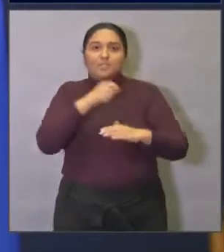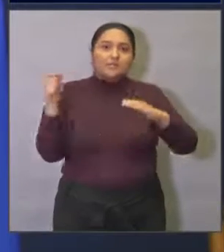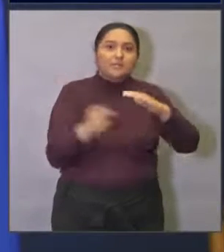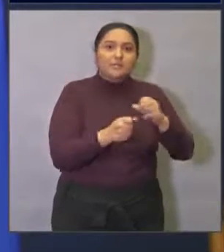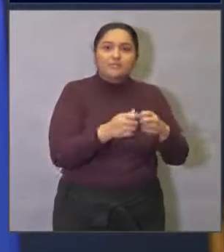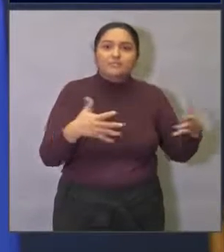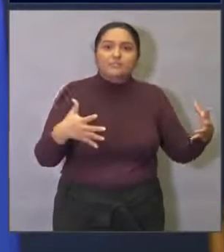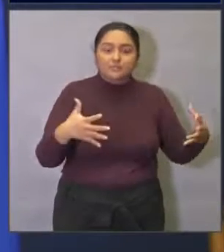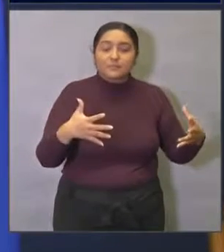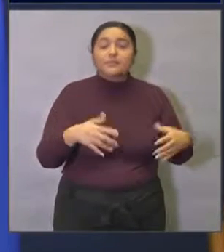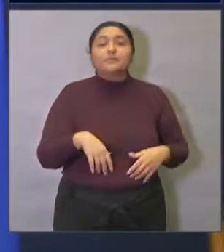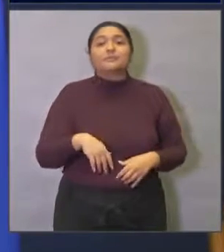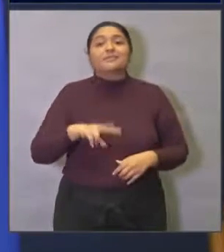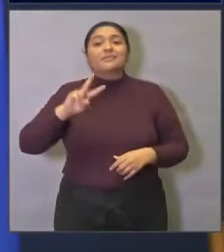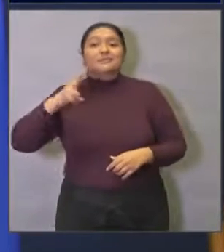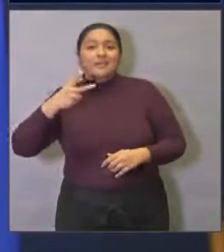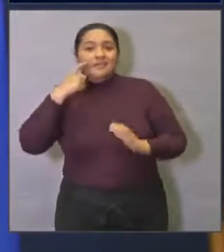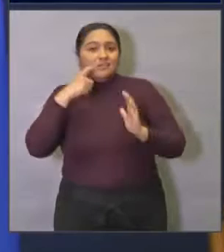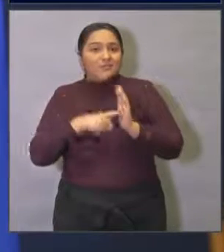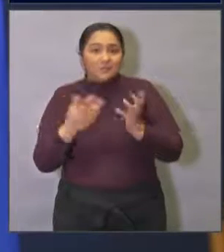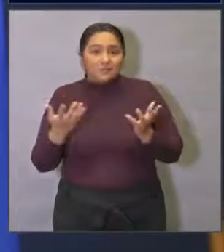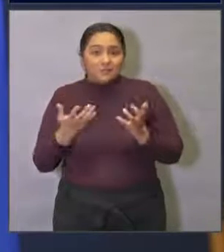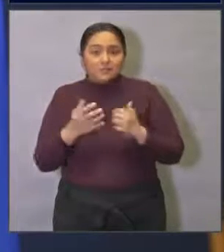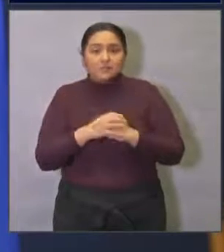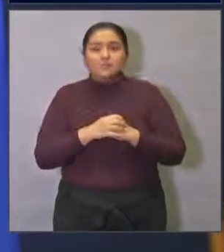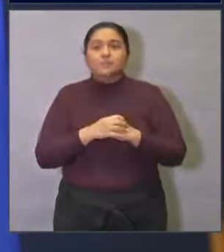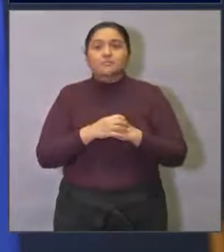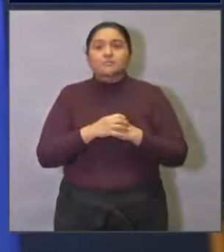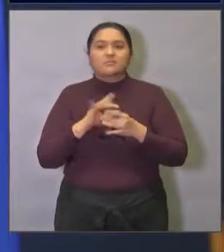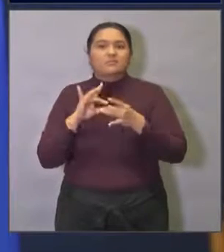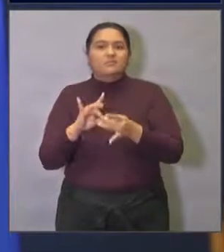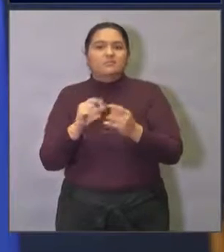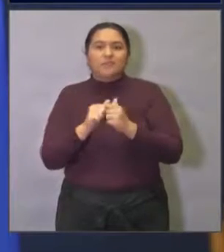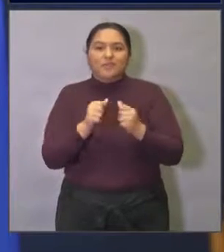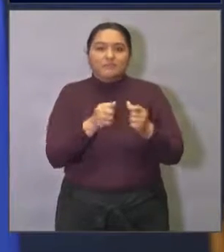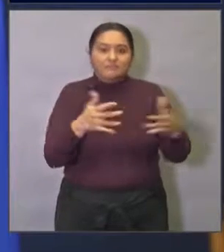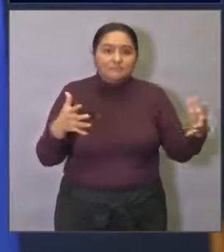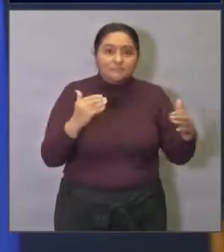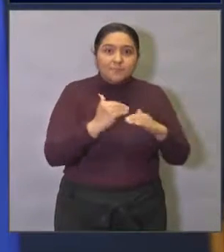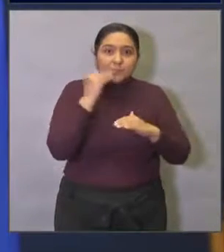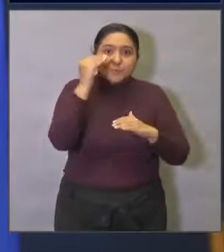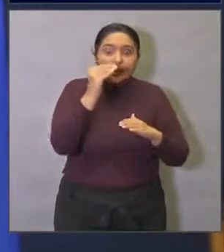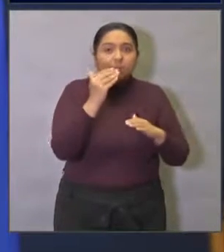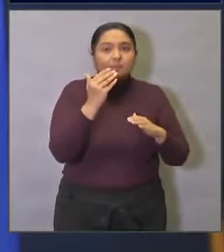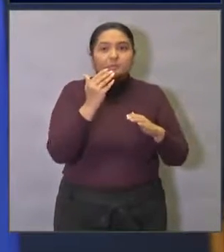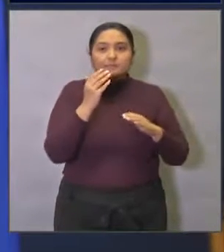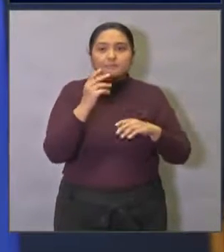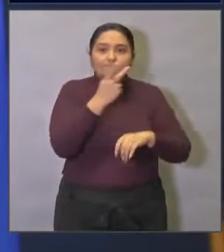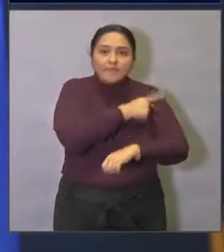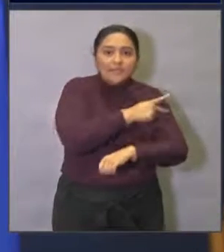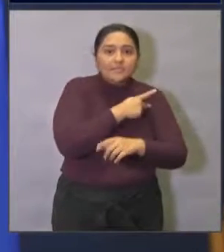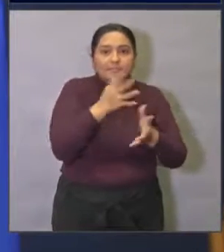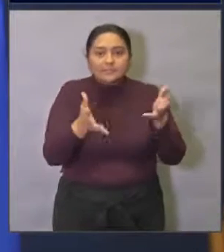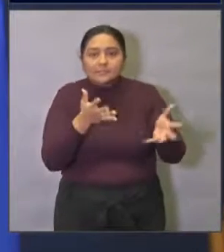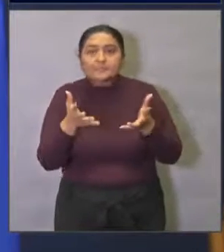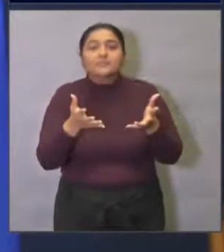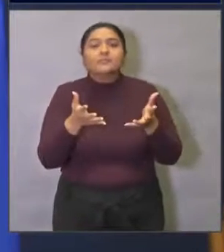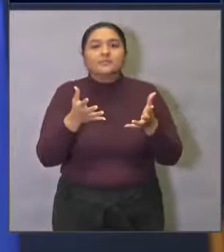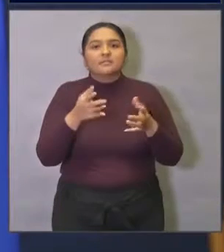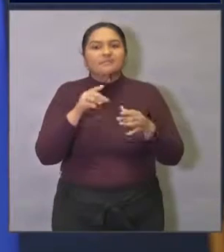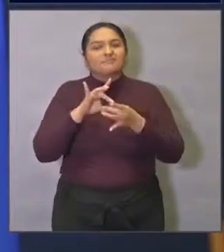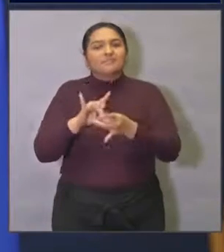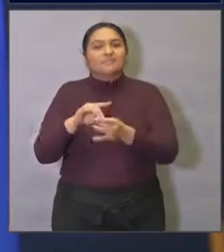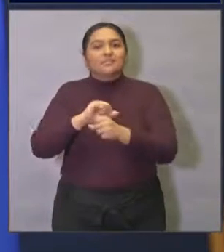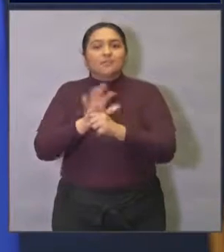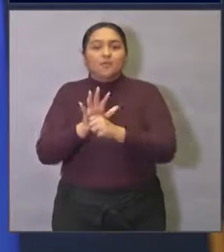thing that I have noticed with regards to our overcrowding and the toll that this has taken, this COVID pandemic, is our